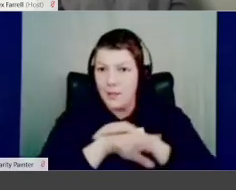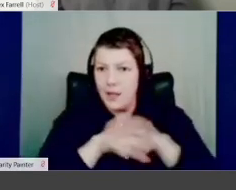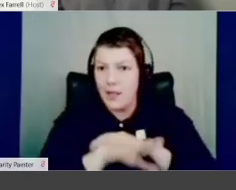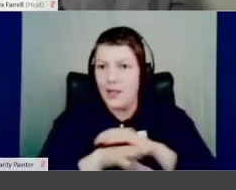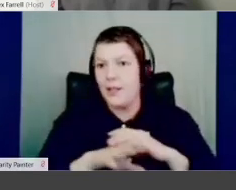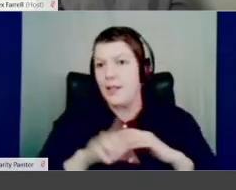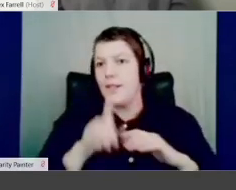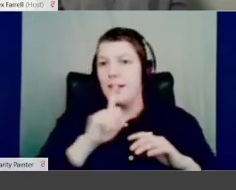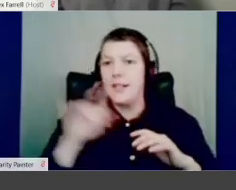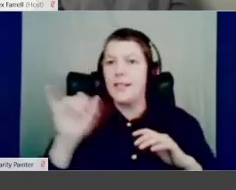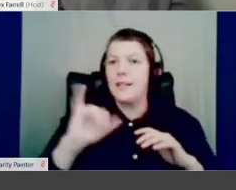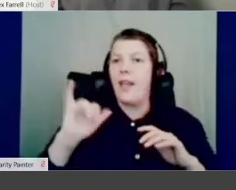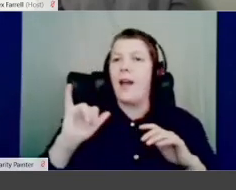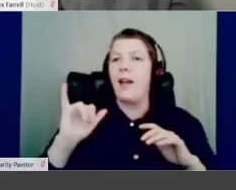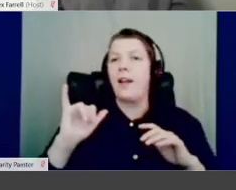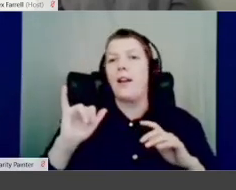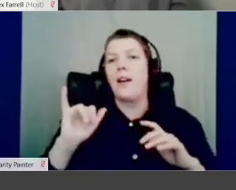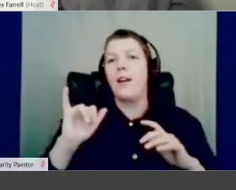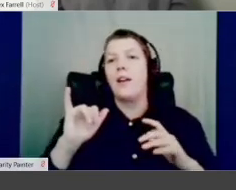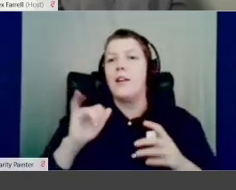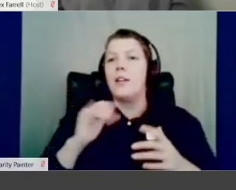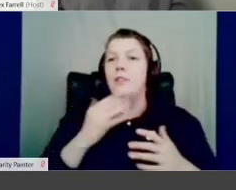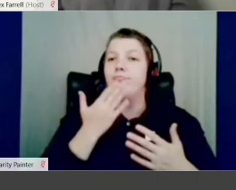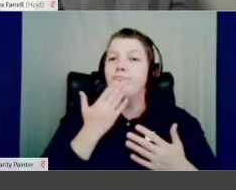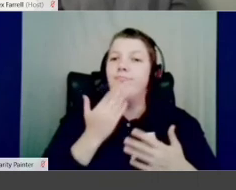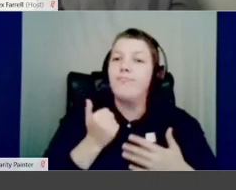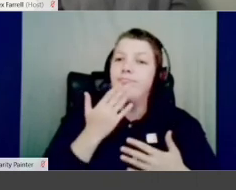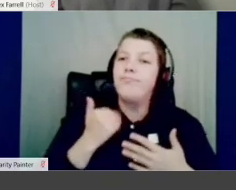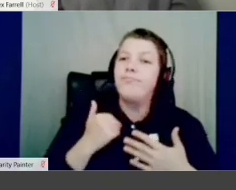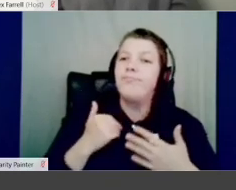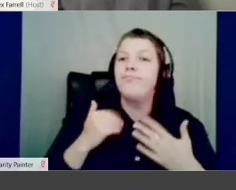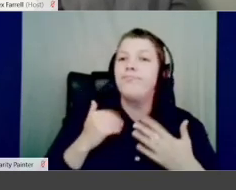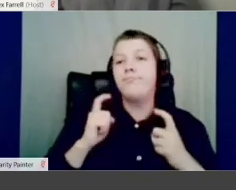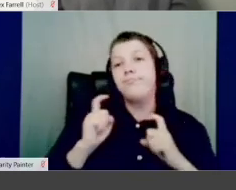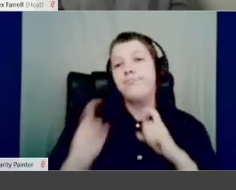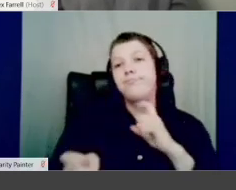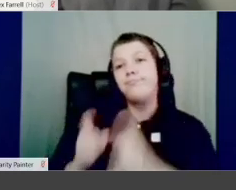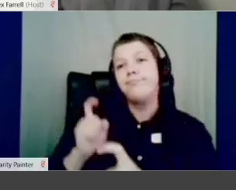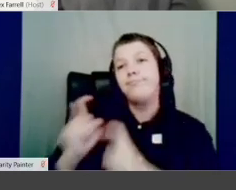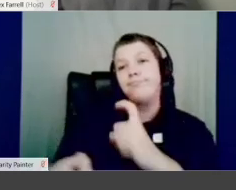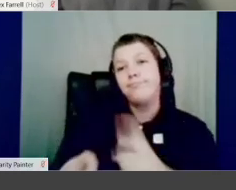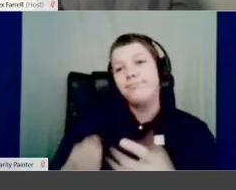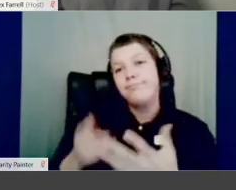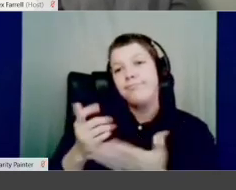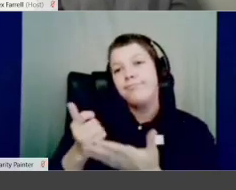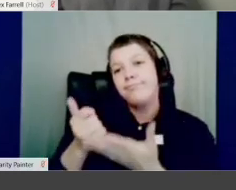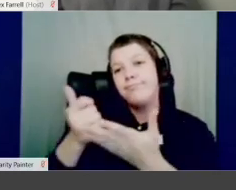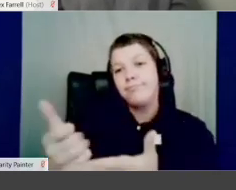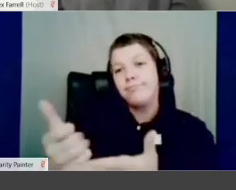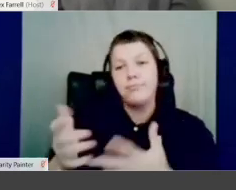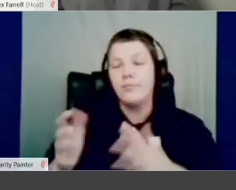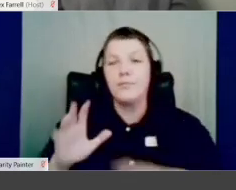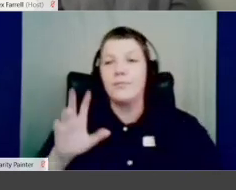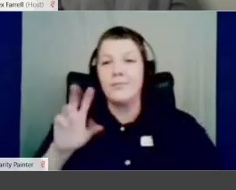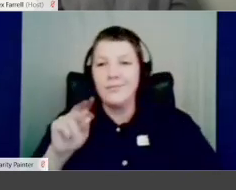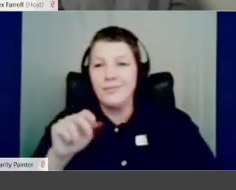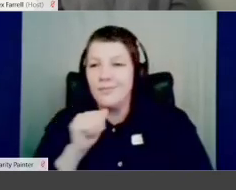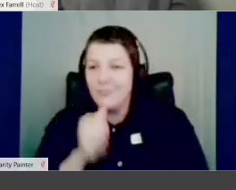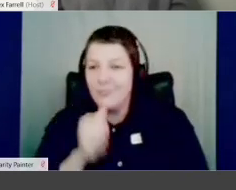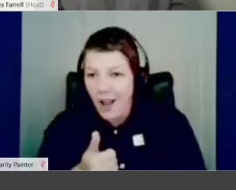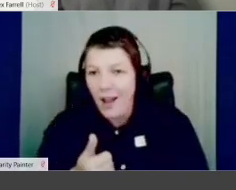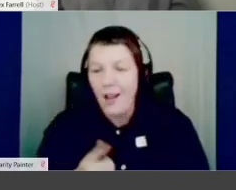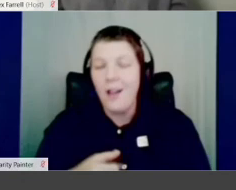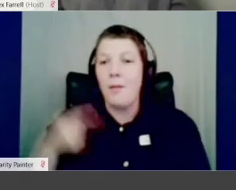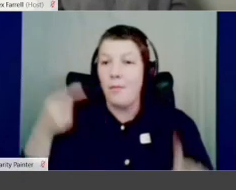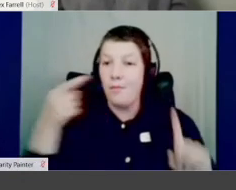charity to people, and it's like, it's bad business to not follow this because you're excluding a marketplace. So if you got to answer